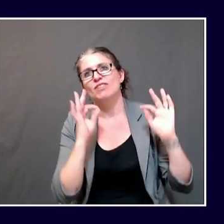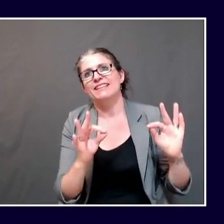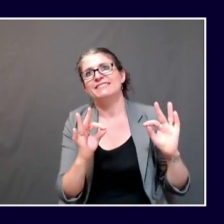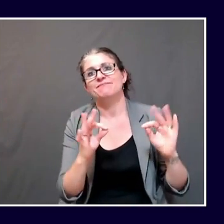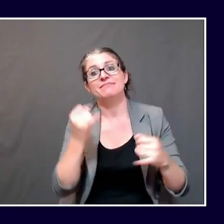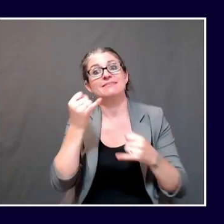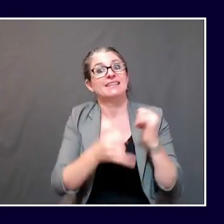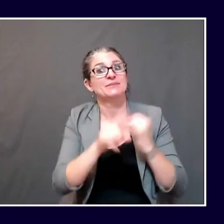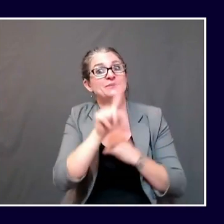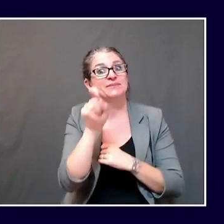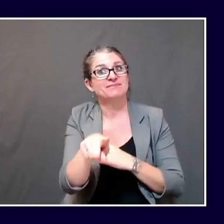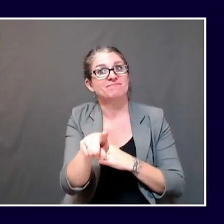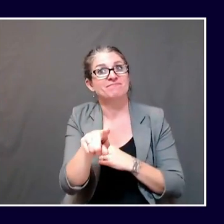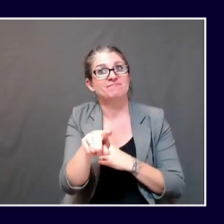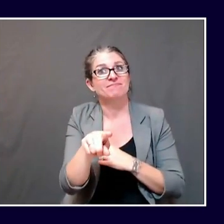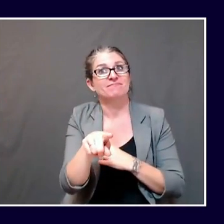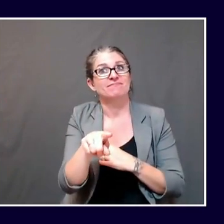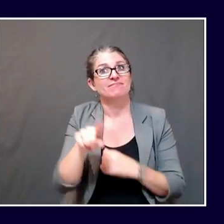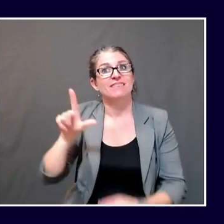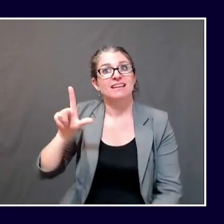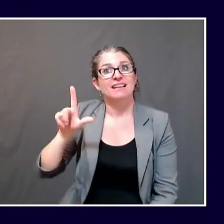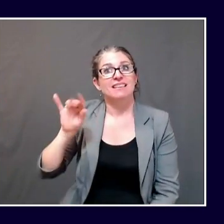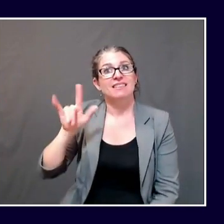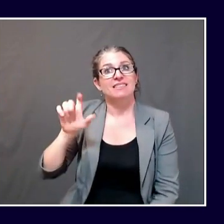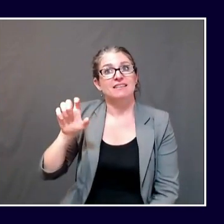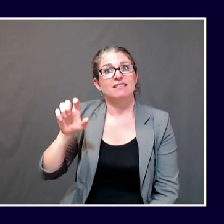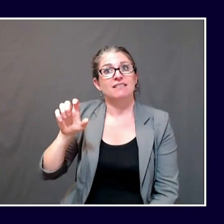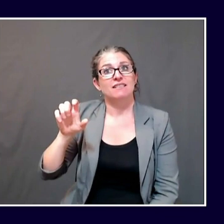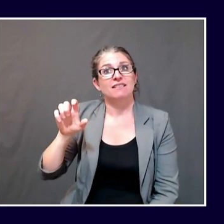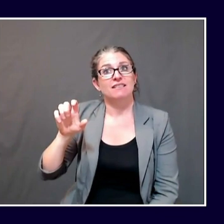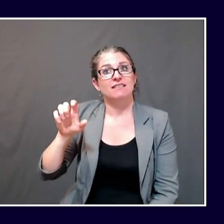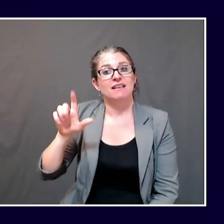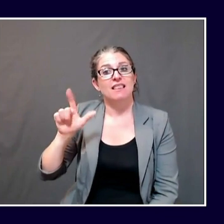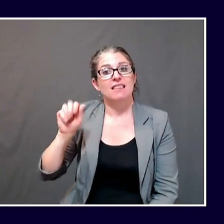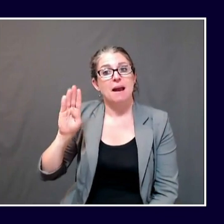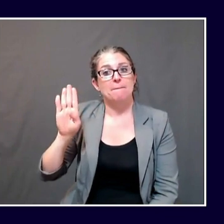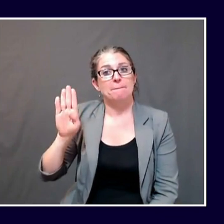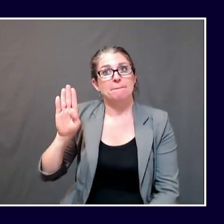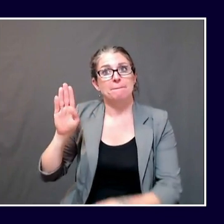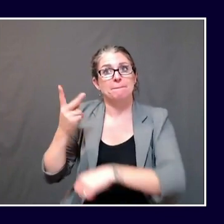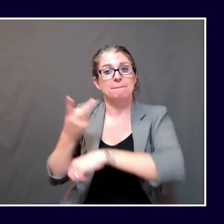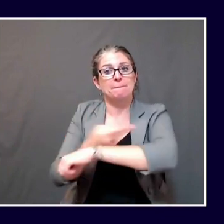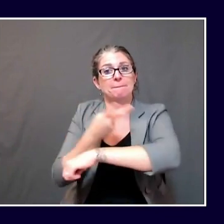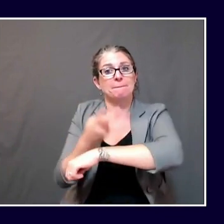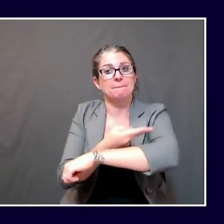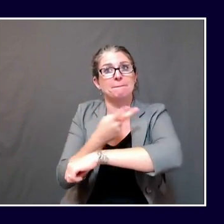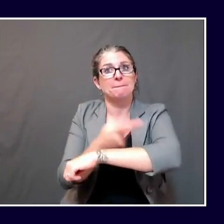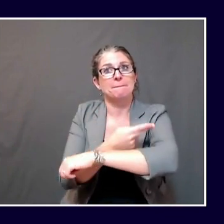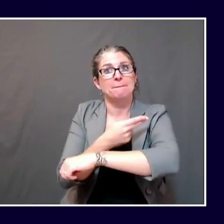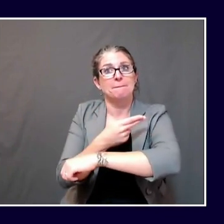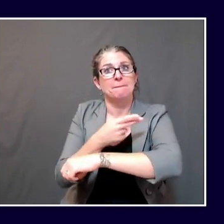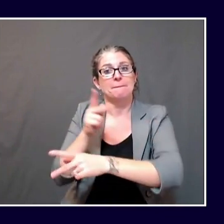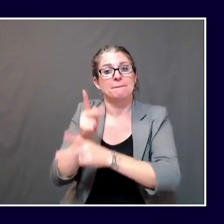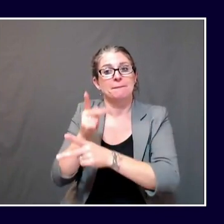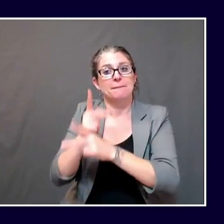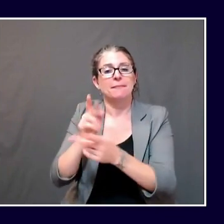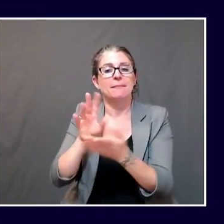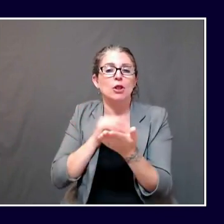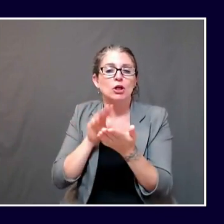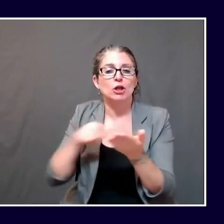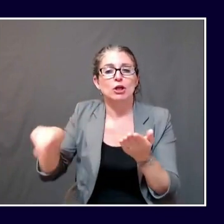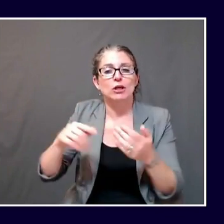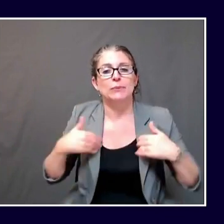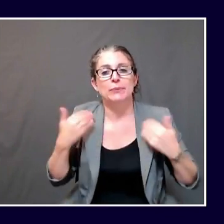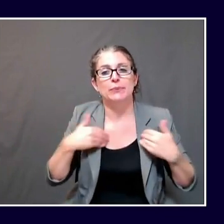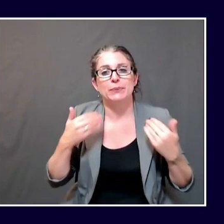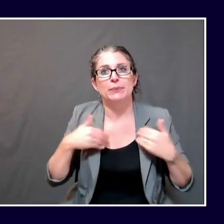that outbreak, and what was the timeline of that outbreak? The Little Lambs Learning Center right now has a total of 12